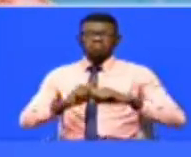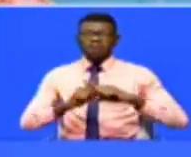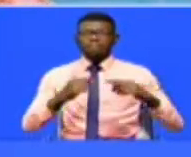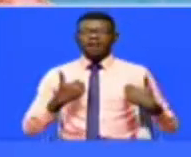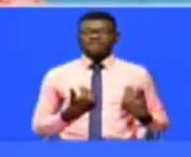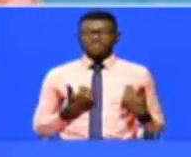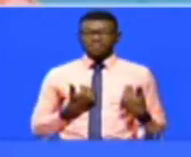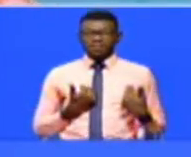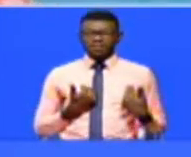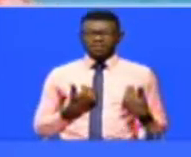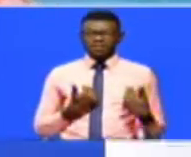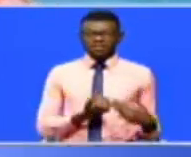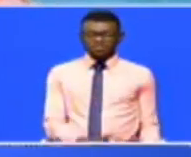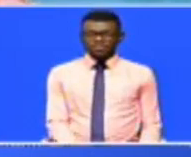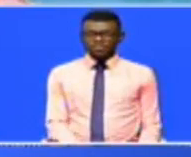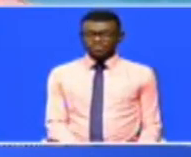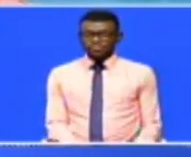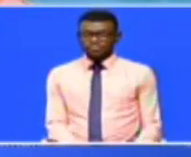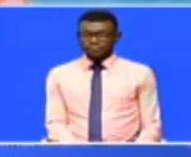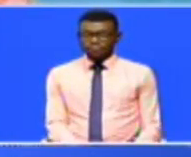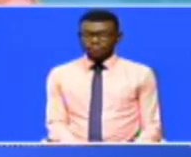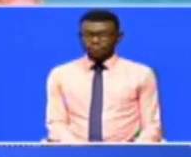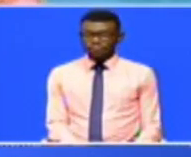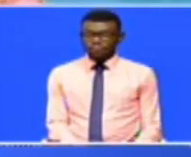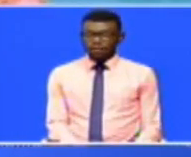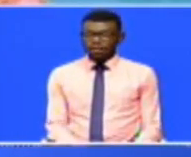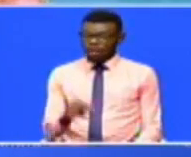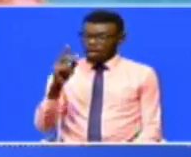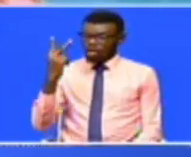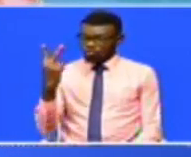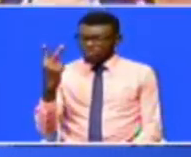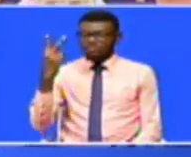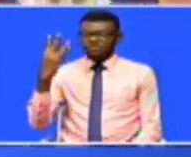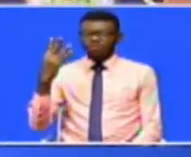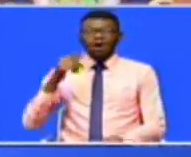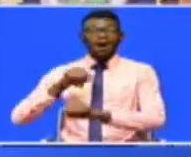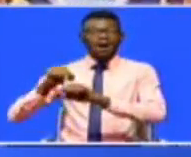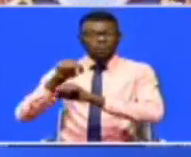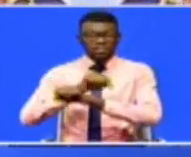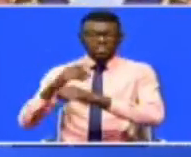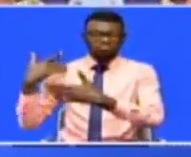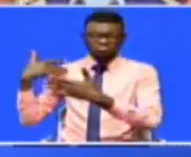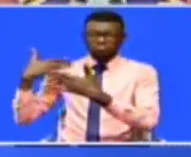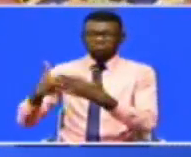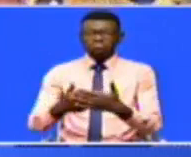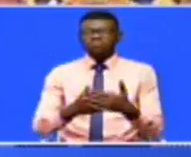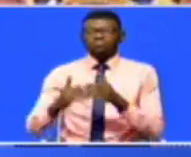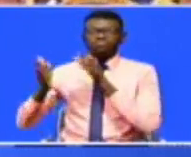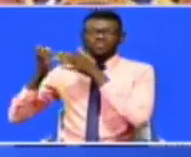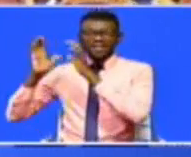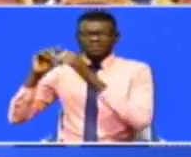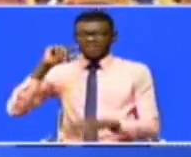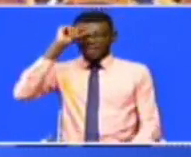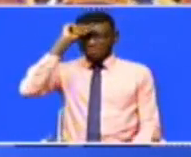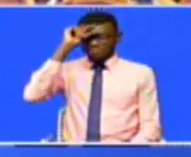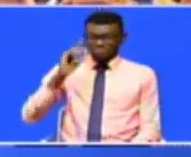to coronavirus disease just in the last 24 hours. Kilifi Governor Amason